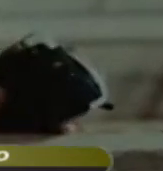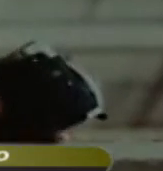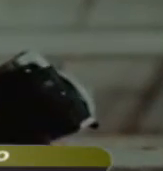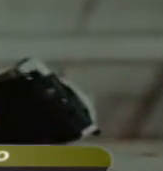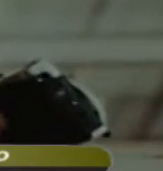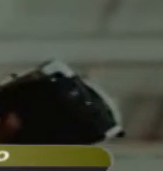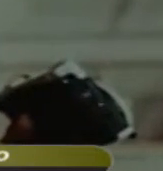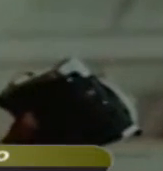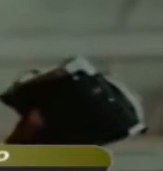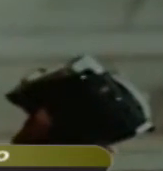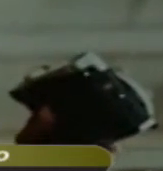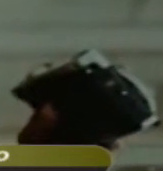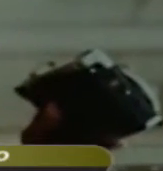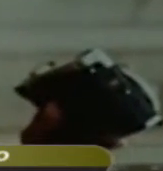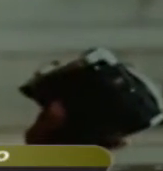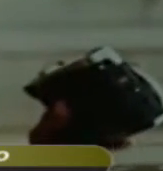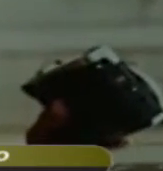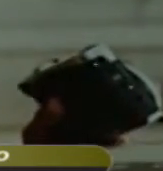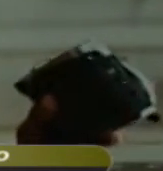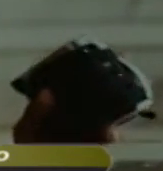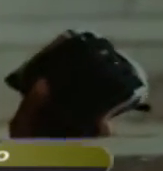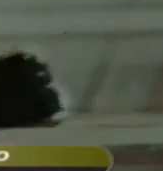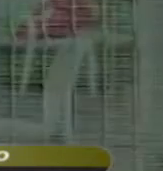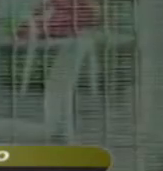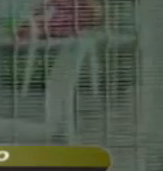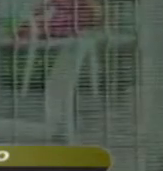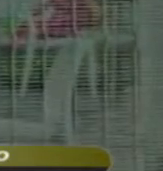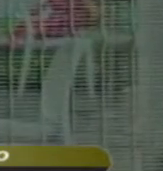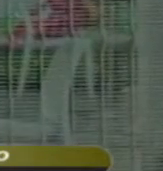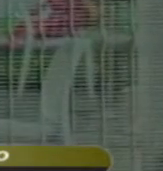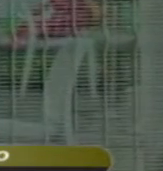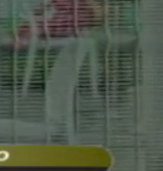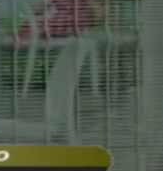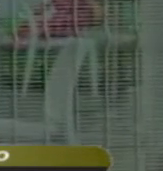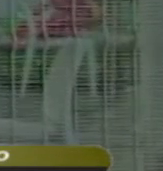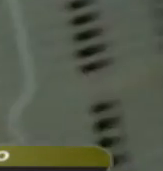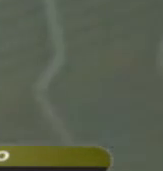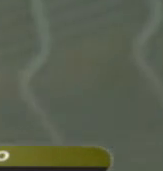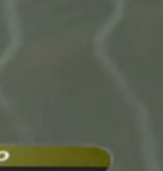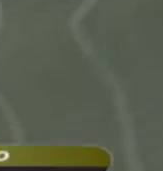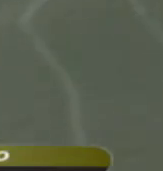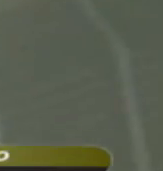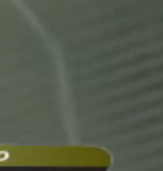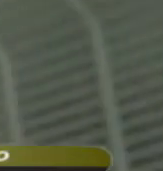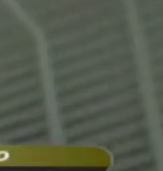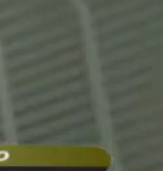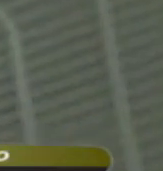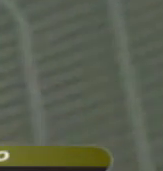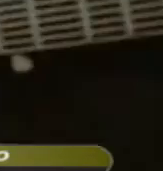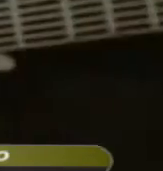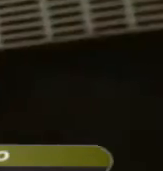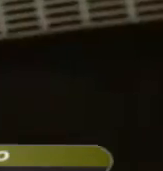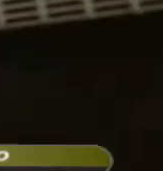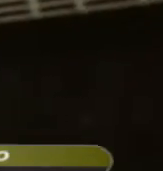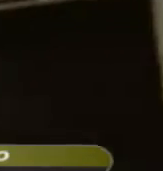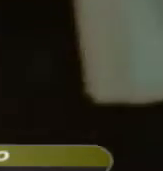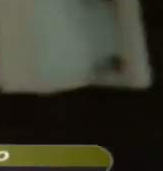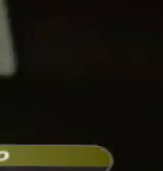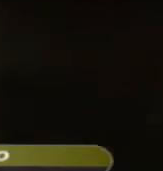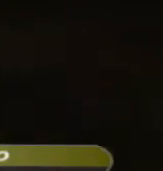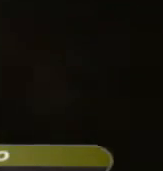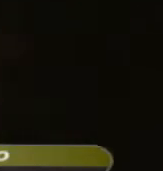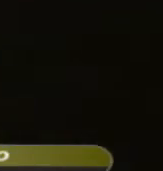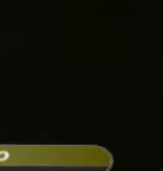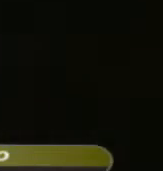sure you this thing I'm feeling. Oh yeah, but I don't really know you that well. I really wanna wanna kiss you in the face, baby. And